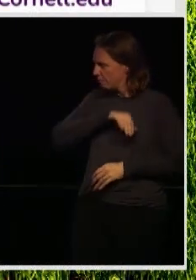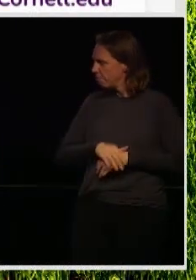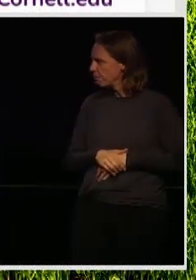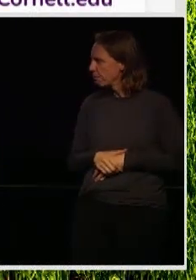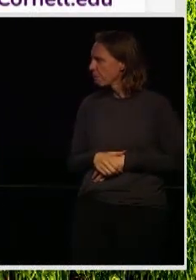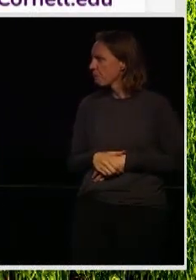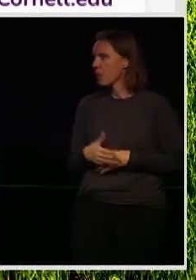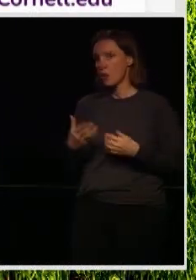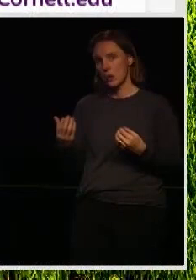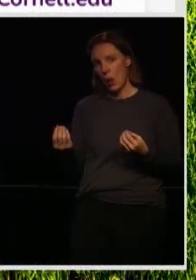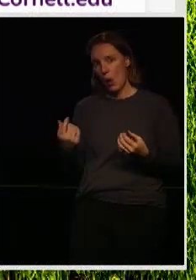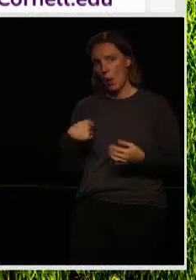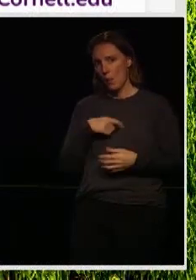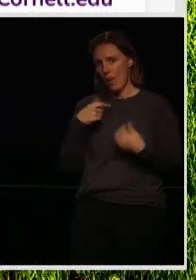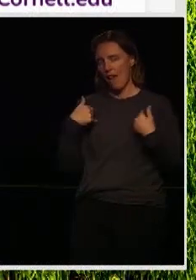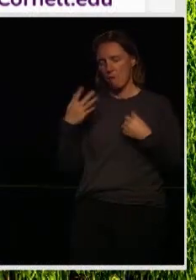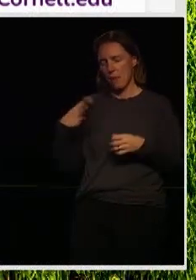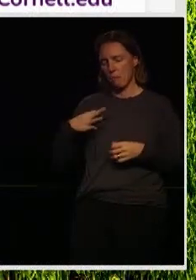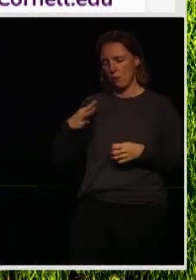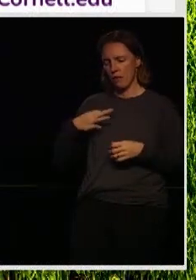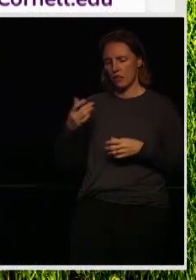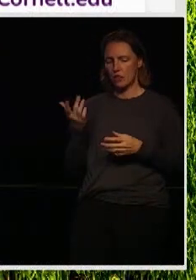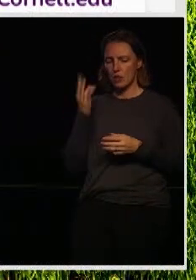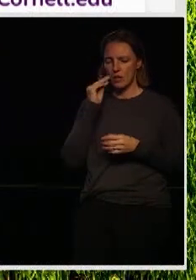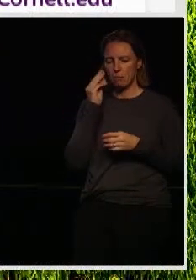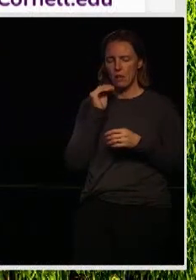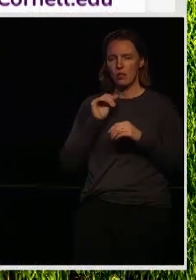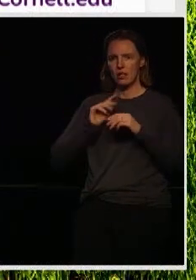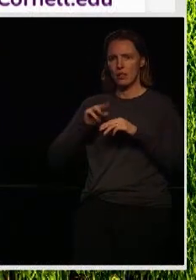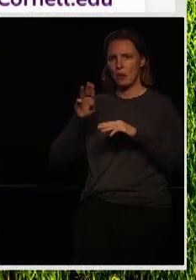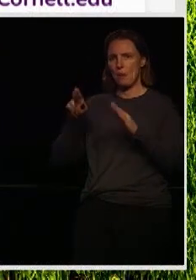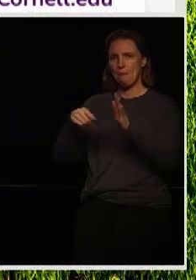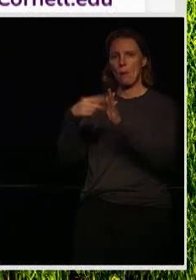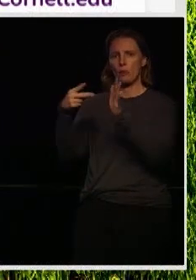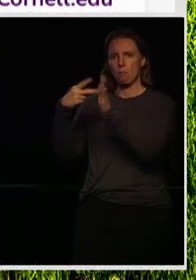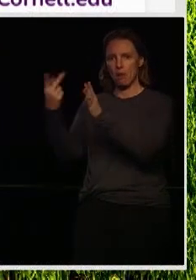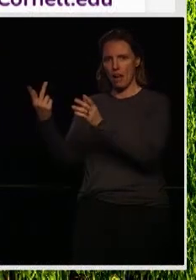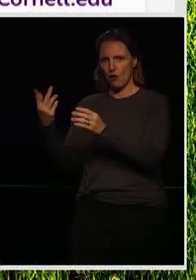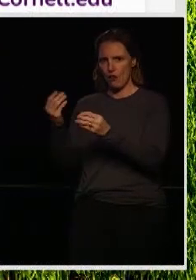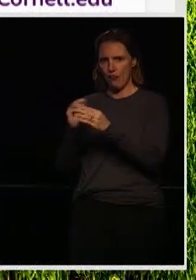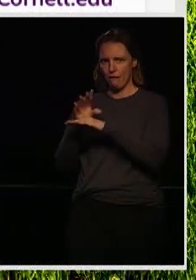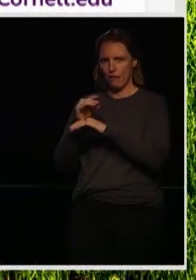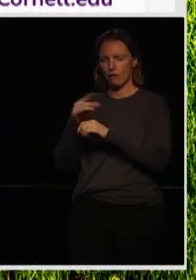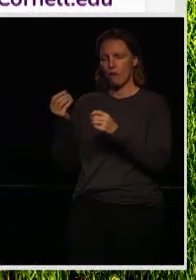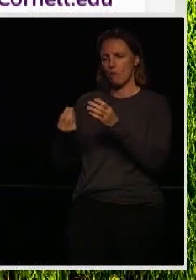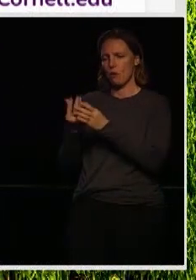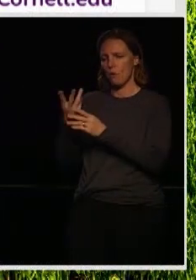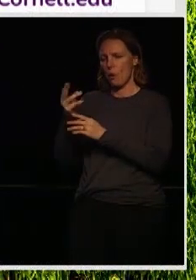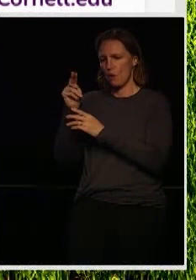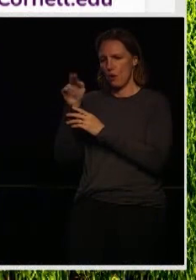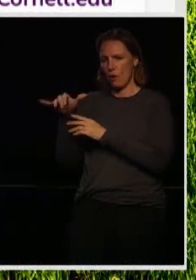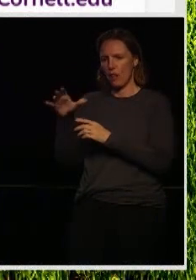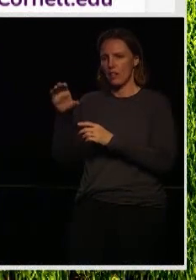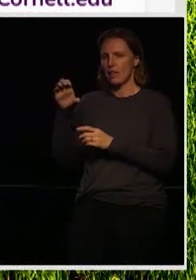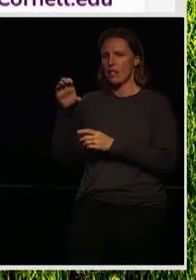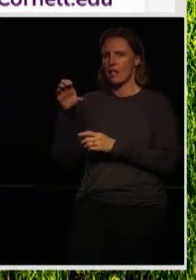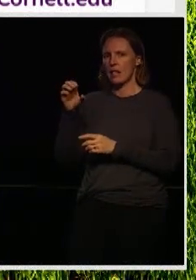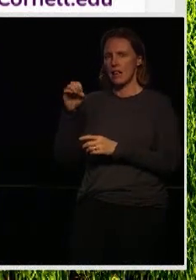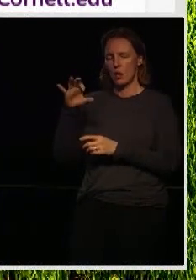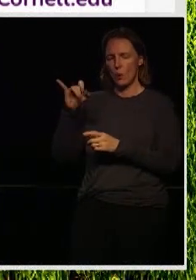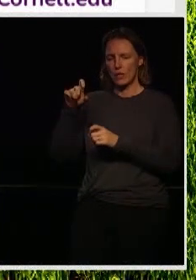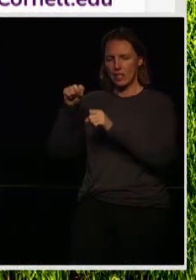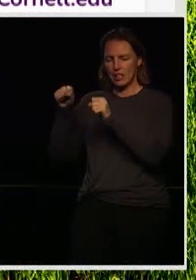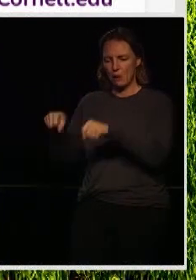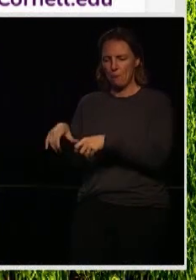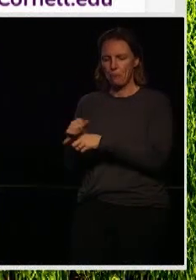So we have been privileged to experience the multiplier effect of the Grow New York ecosystem. We are working on partnerships